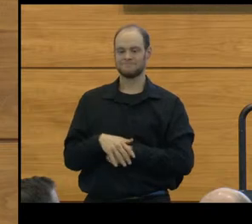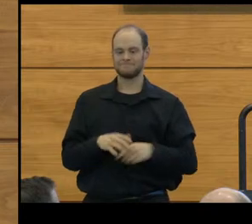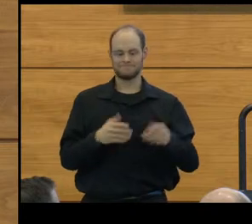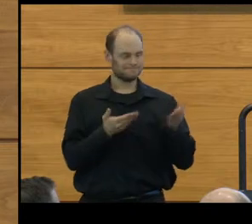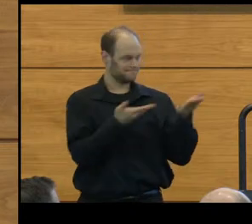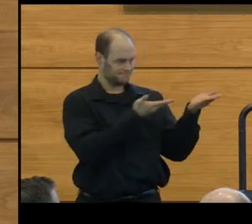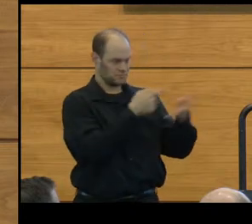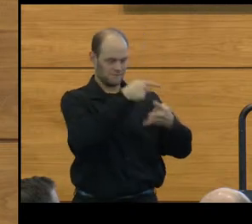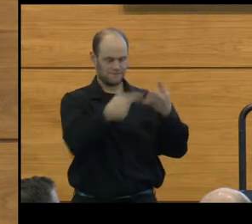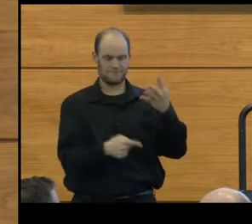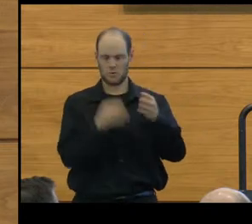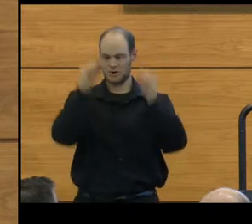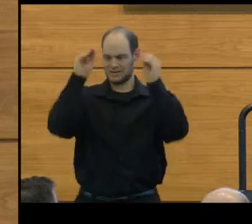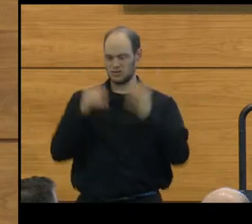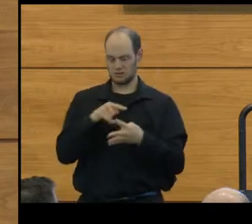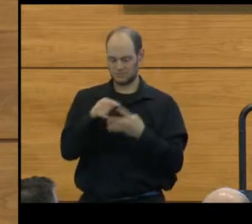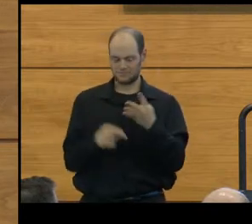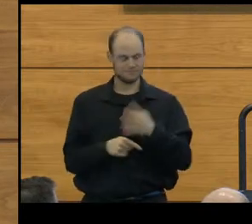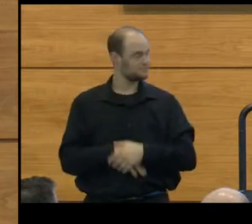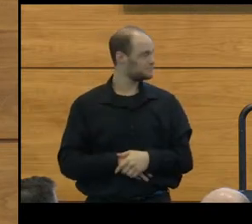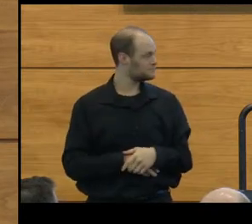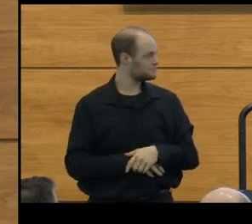to 4 faculty members.